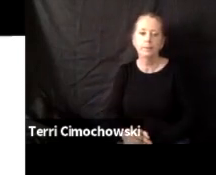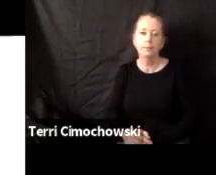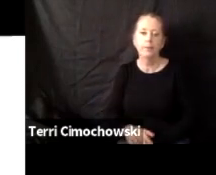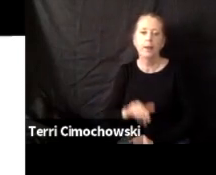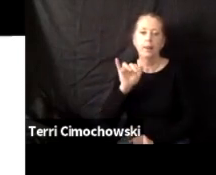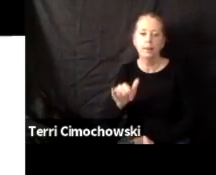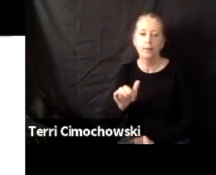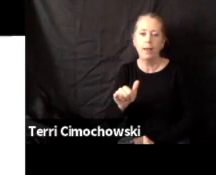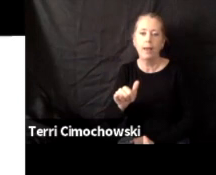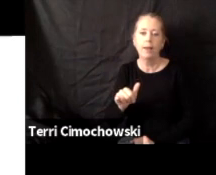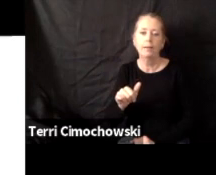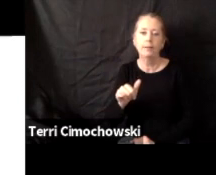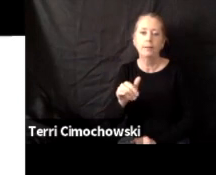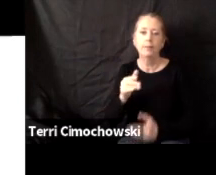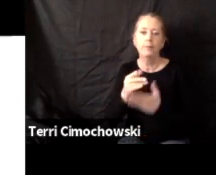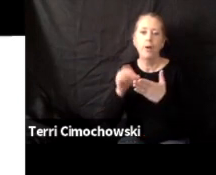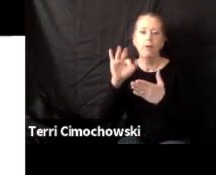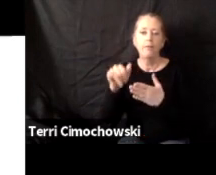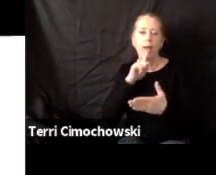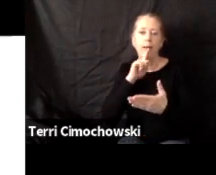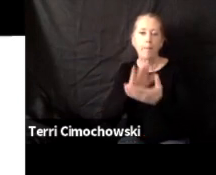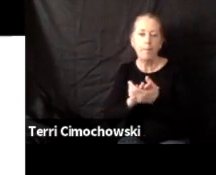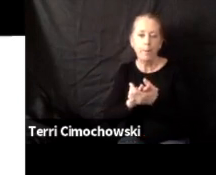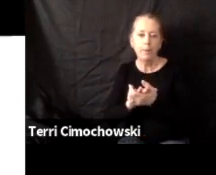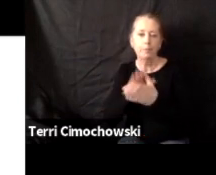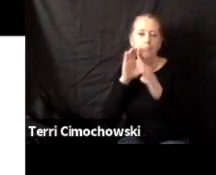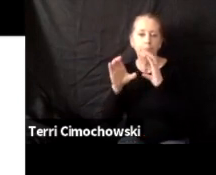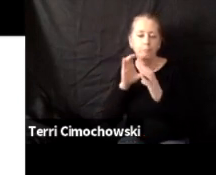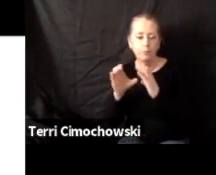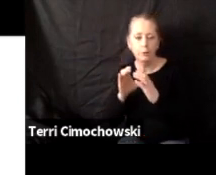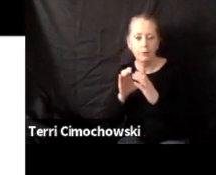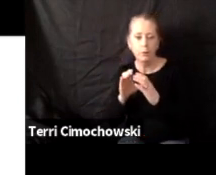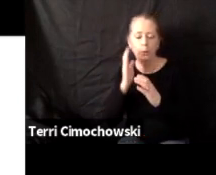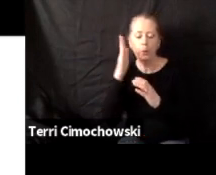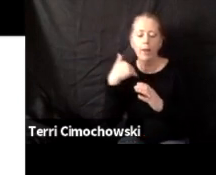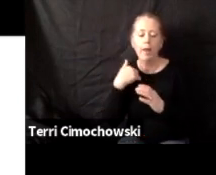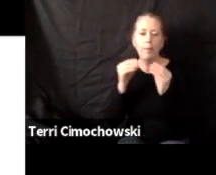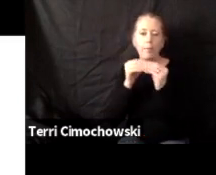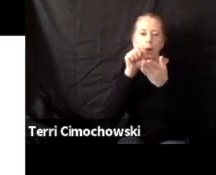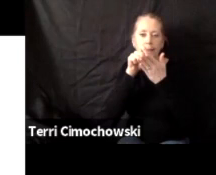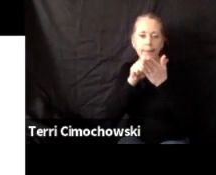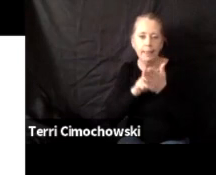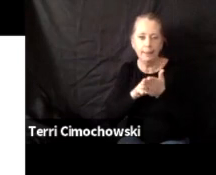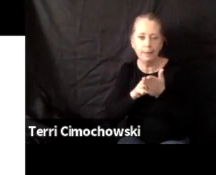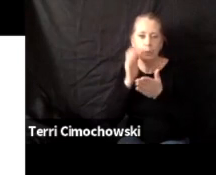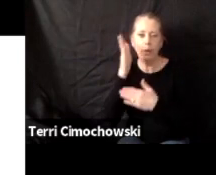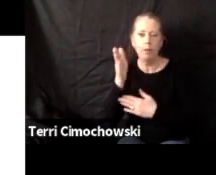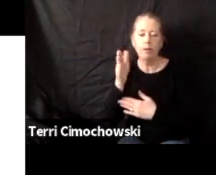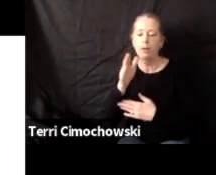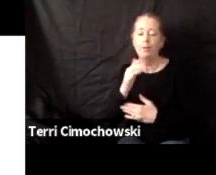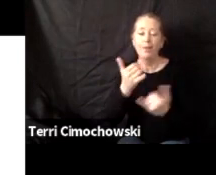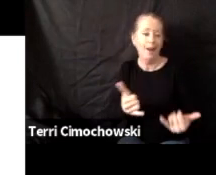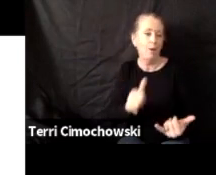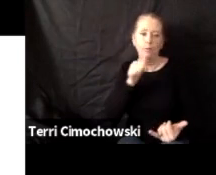that will be part of that commitments communication. We will have more details around that. Right now, we don't have